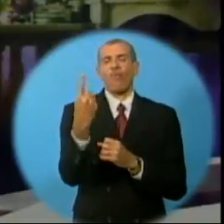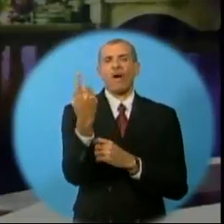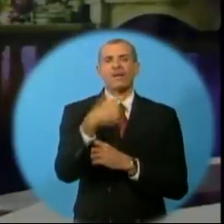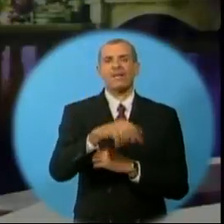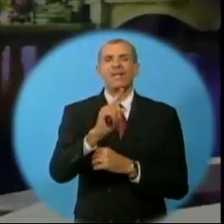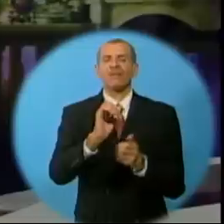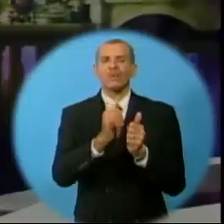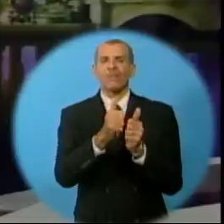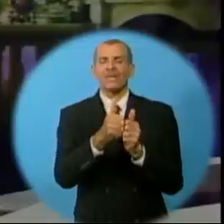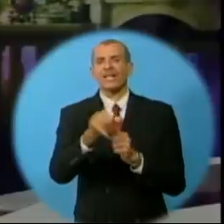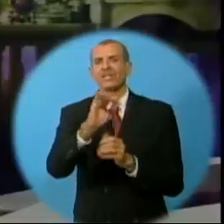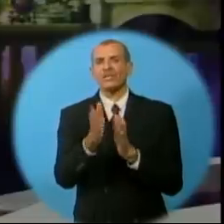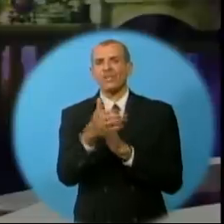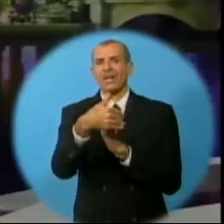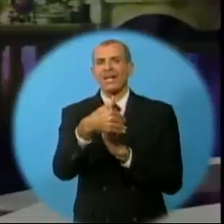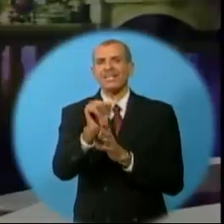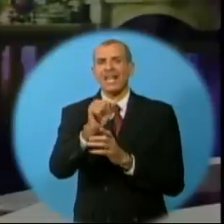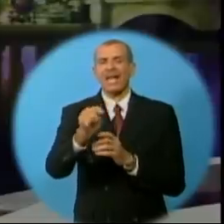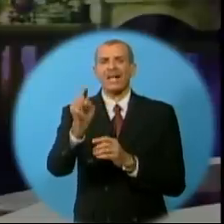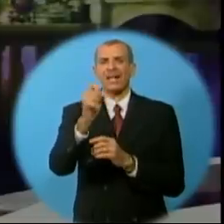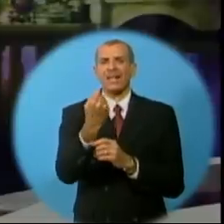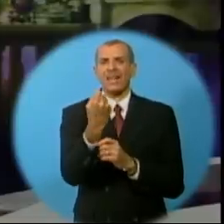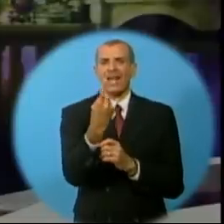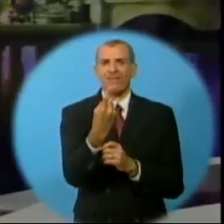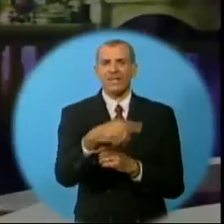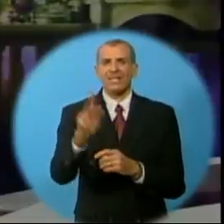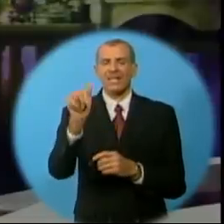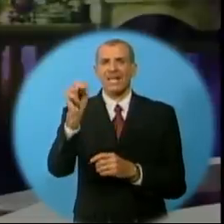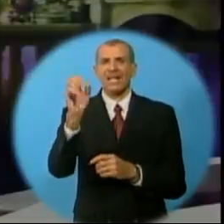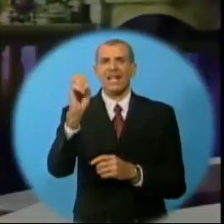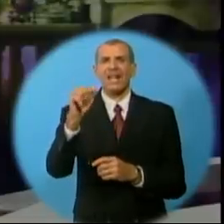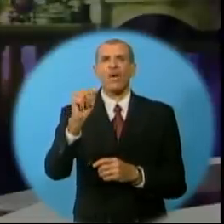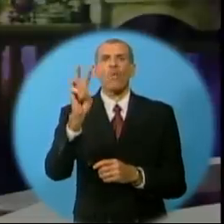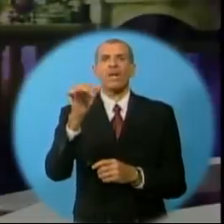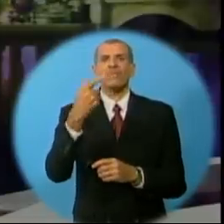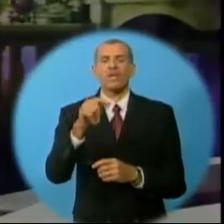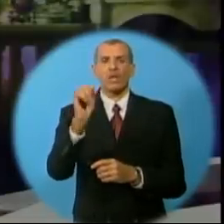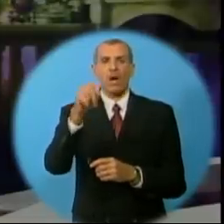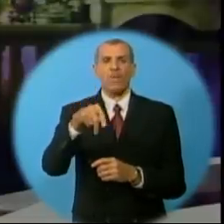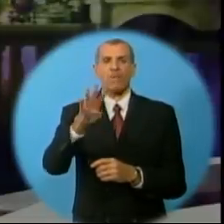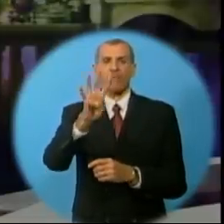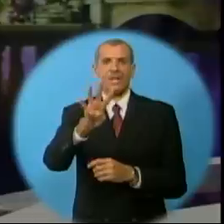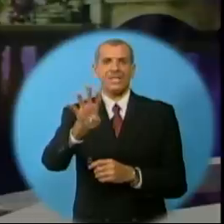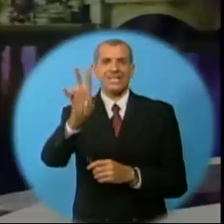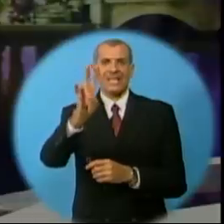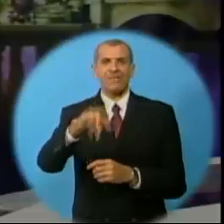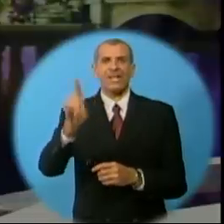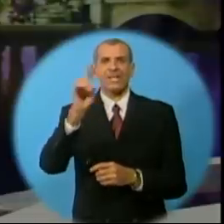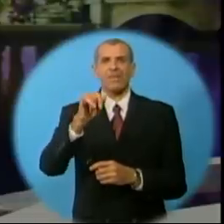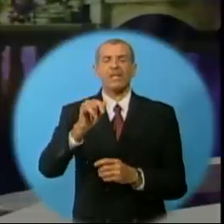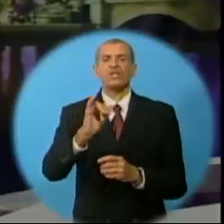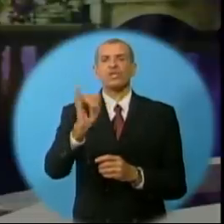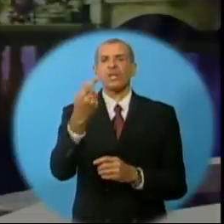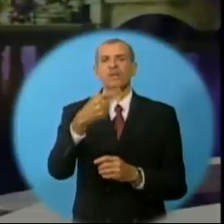tour match against a Jamaica Select 11. Kane Williamson has so far top scored at 47, while Damian Jacobs has 4